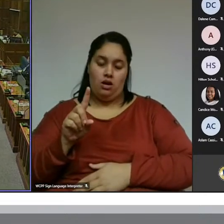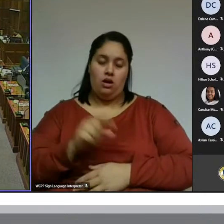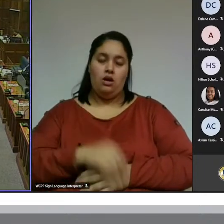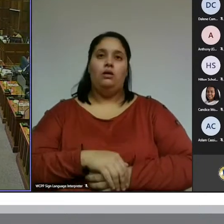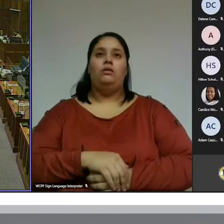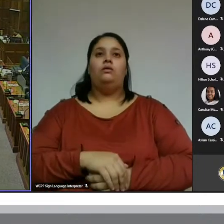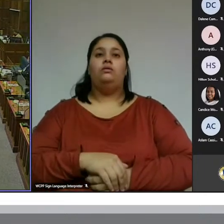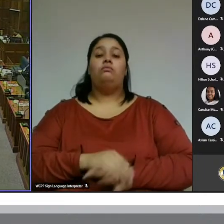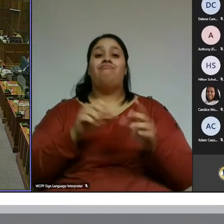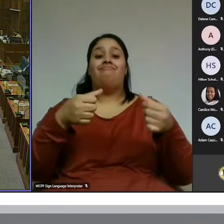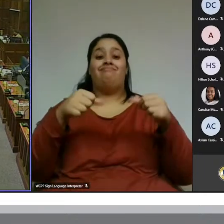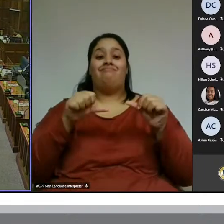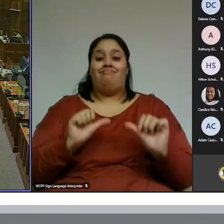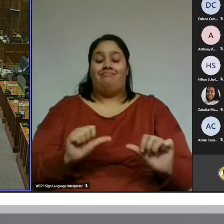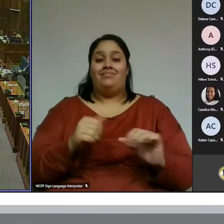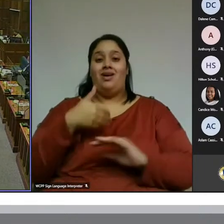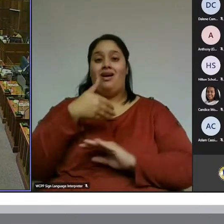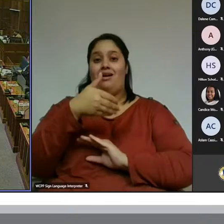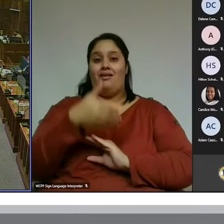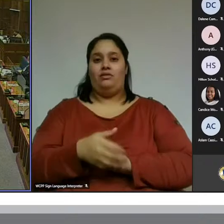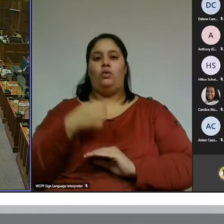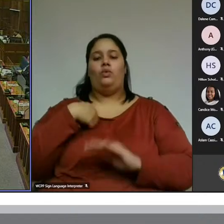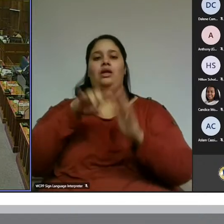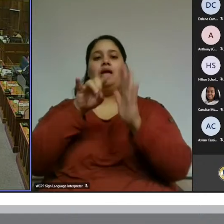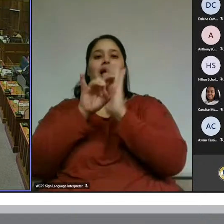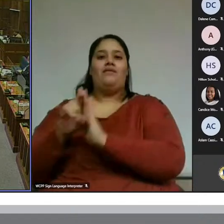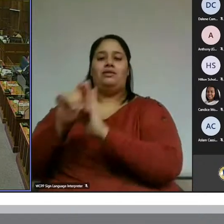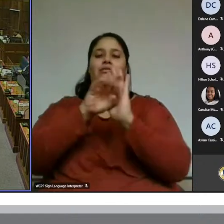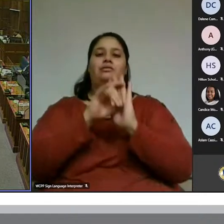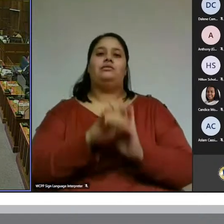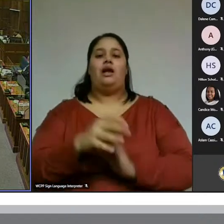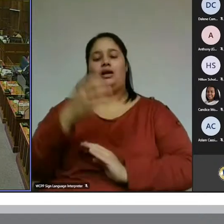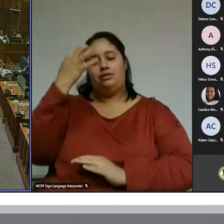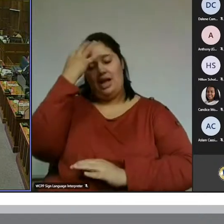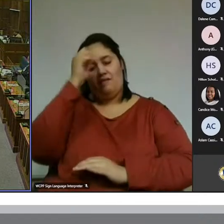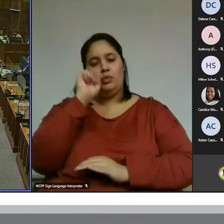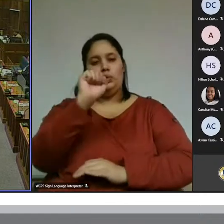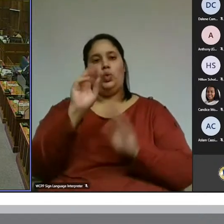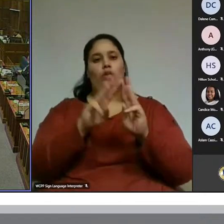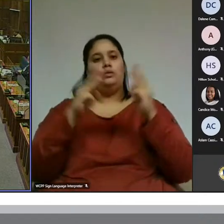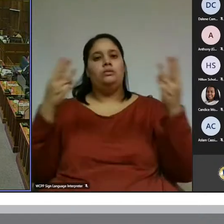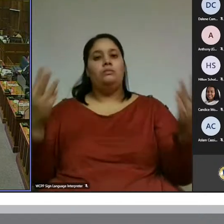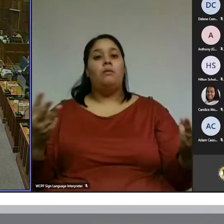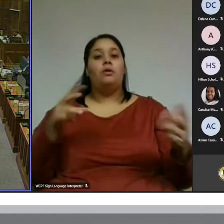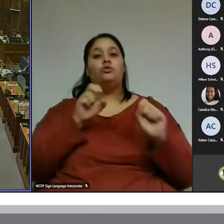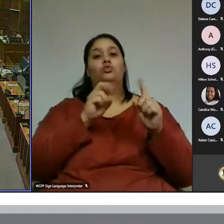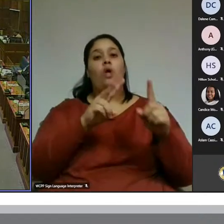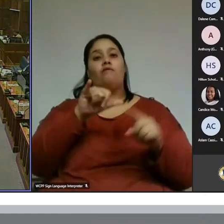2021. Then it was advertised in the Provincial Gazette on the 12th of July